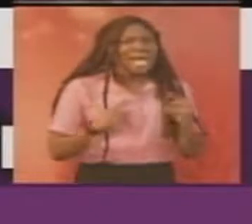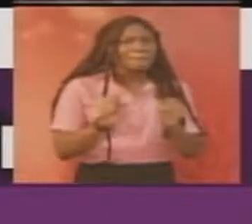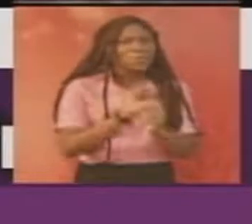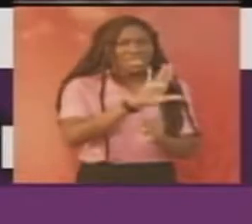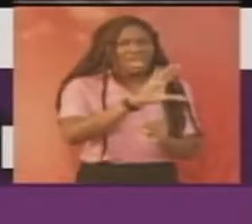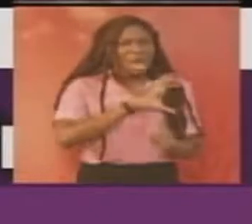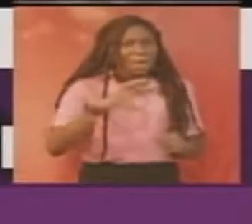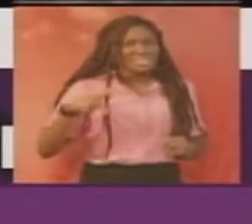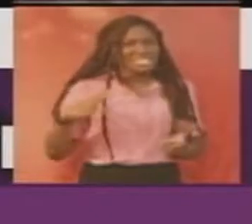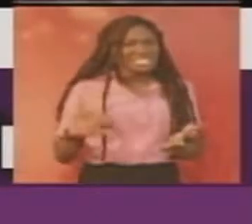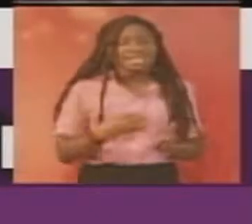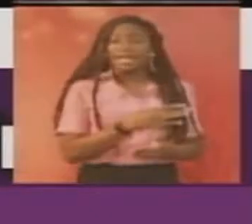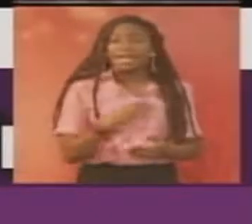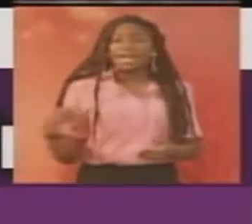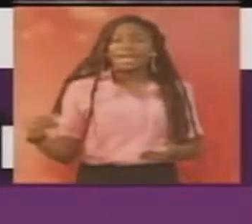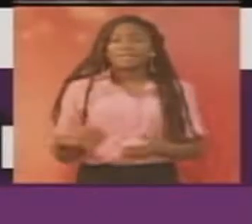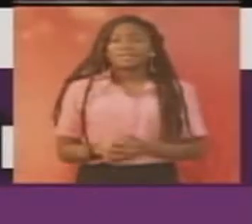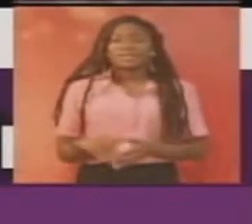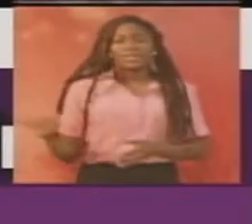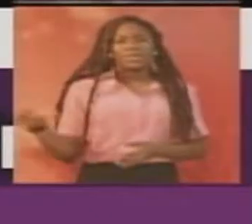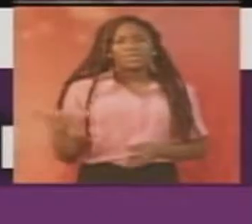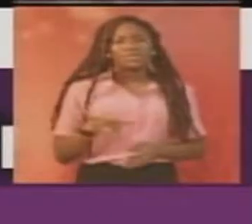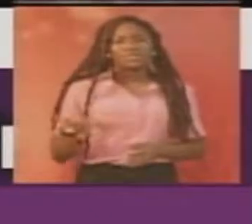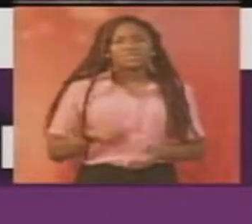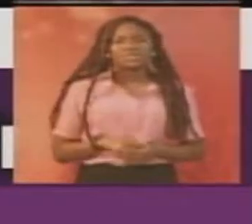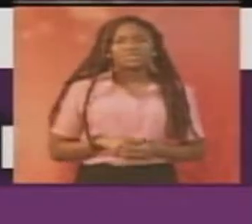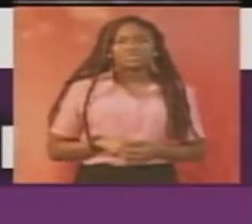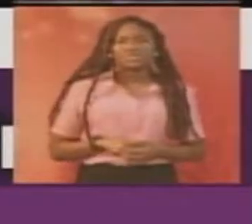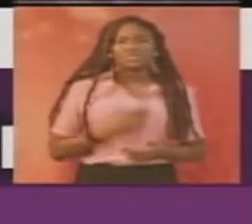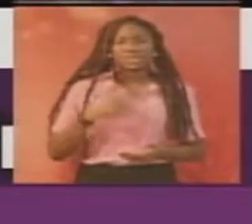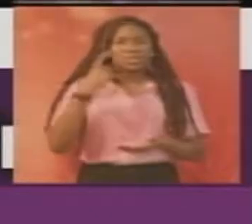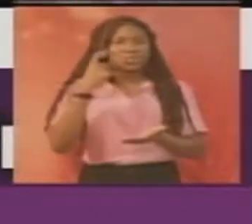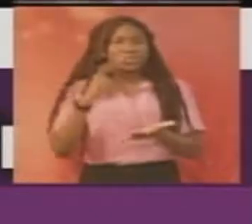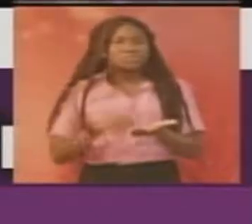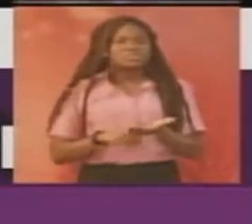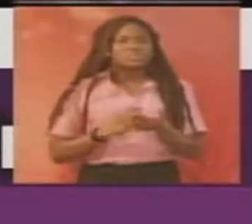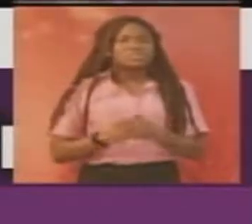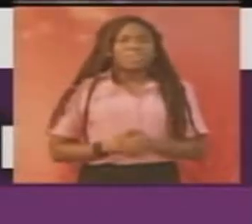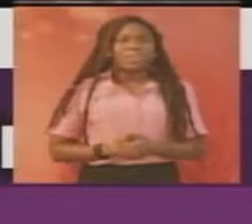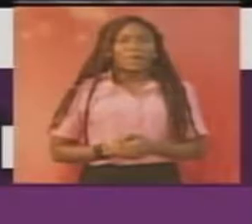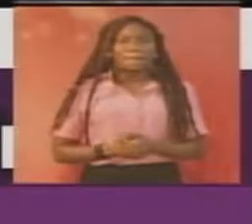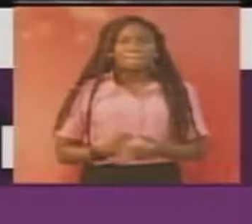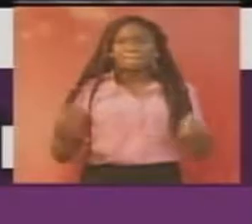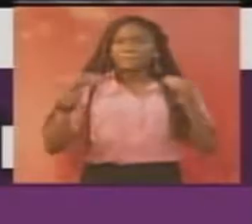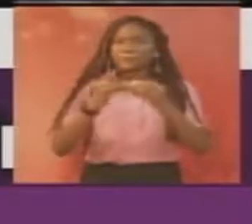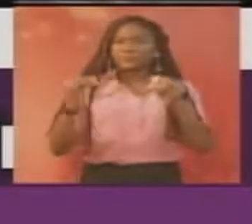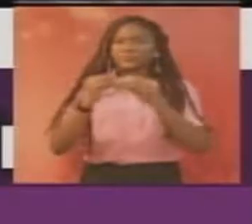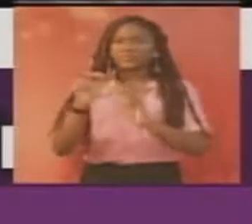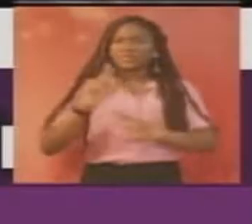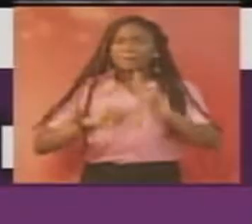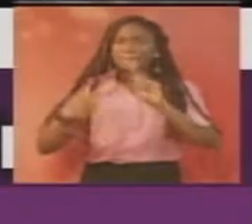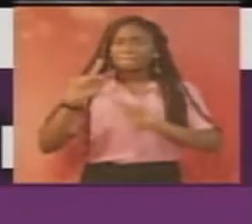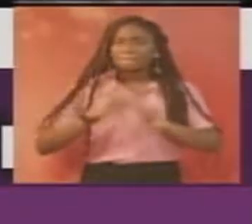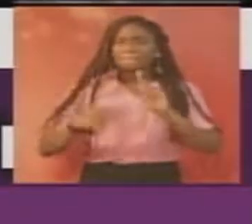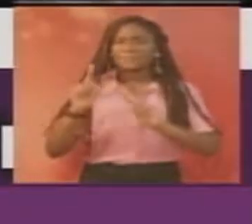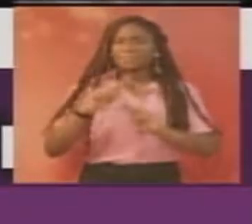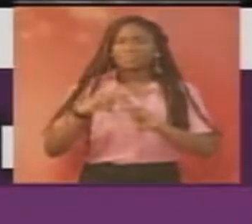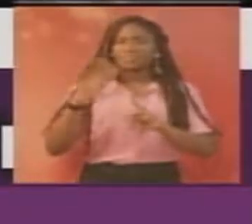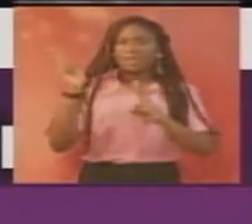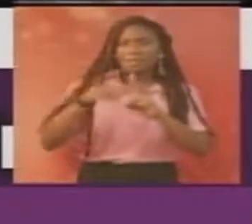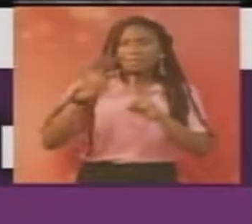Thanks. And also, has there been an increase in applications for exemptions for the